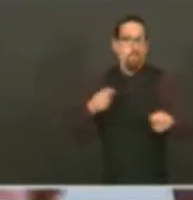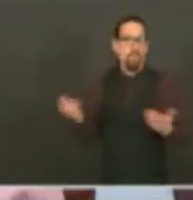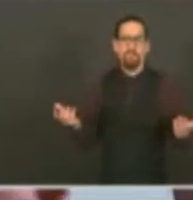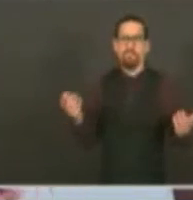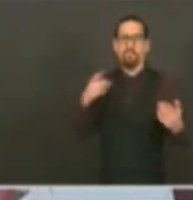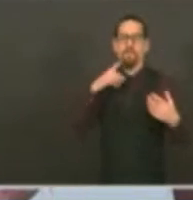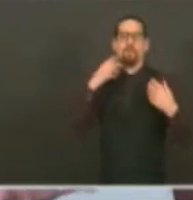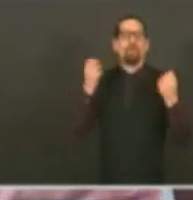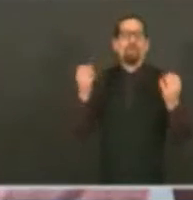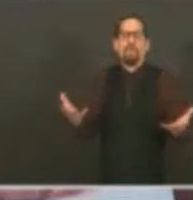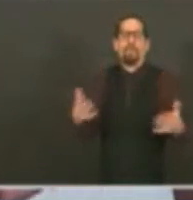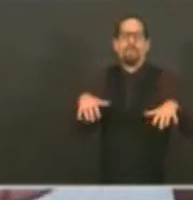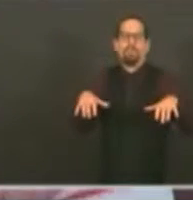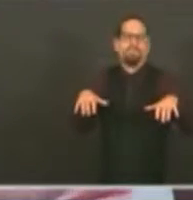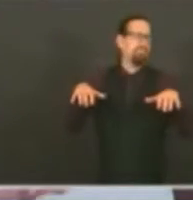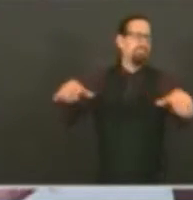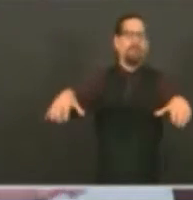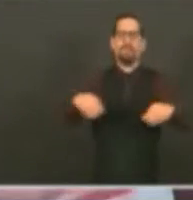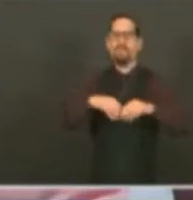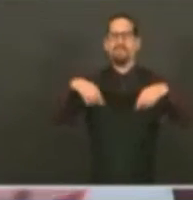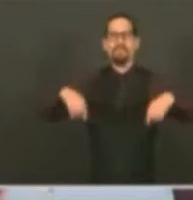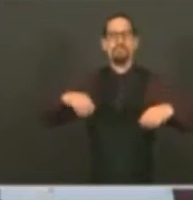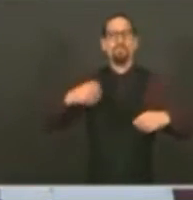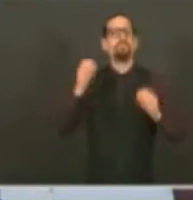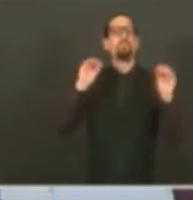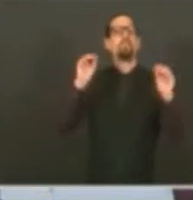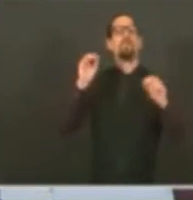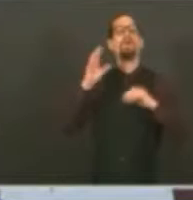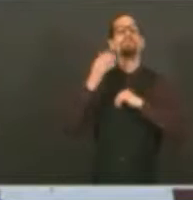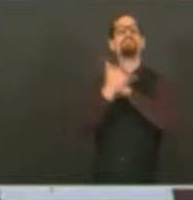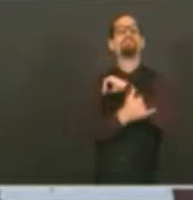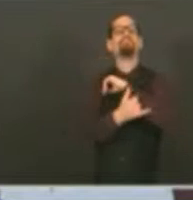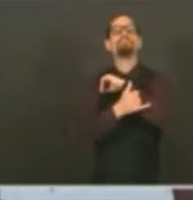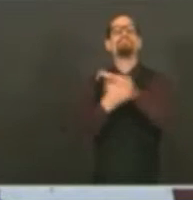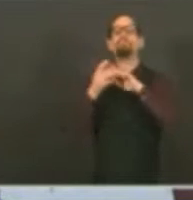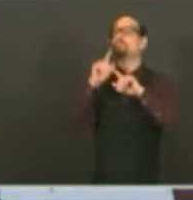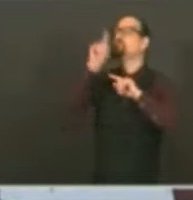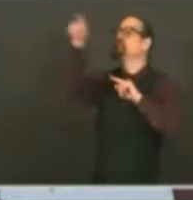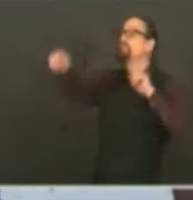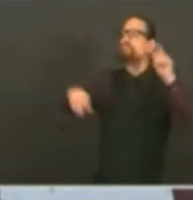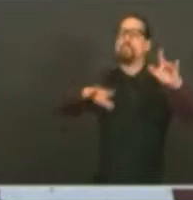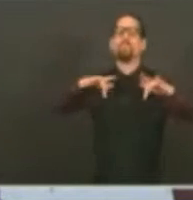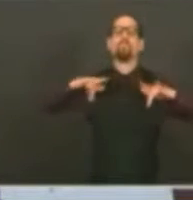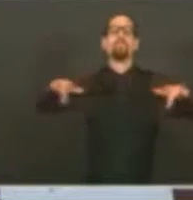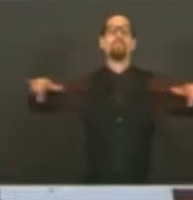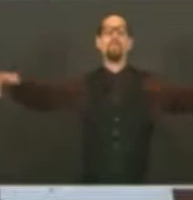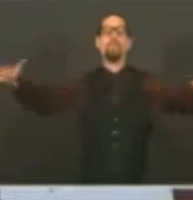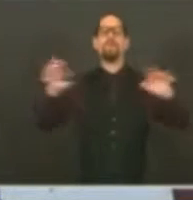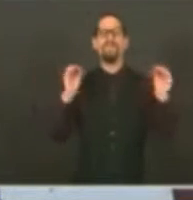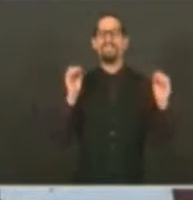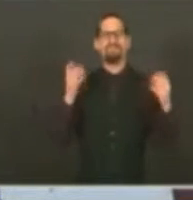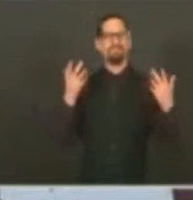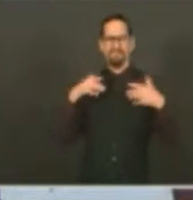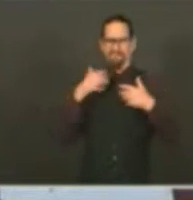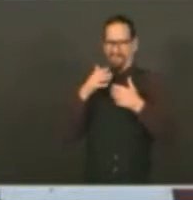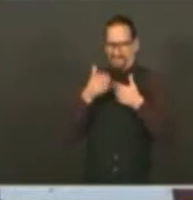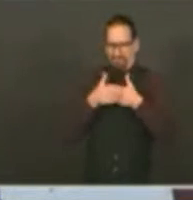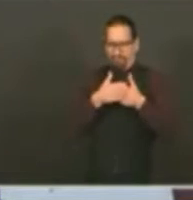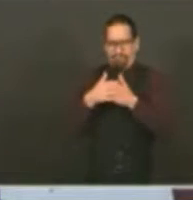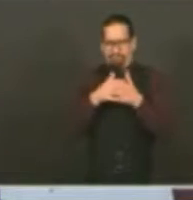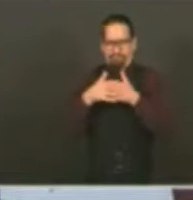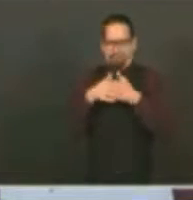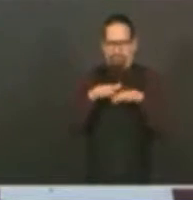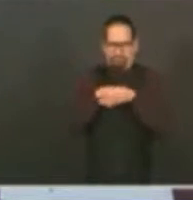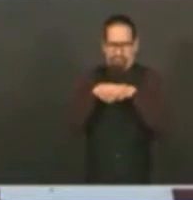there's no really rural Rhode Island to speak of. Densely populated, a lot of multi-generational